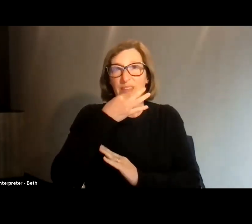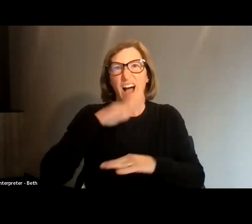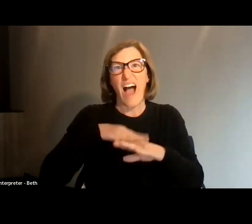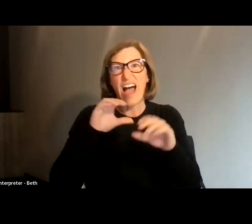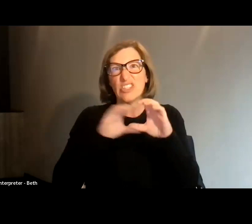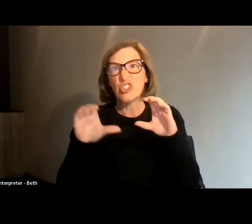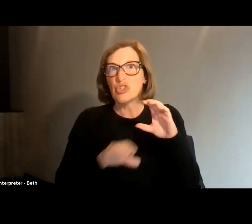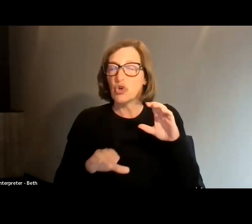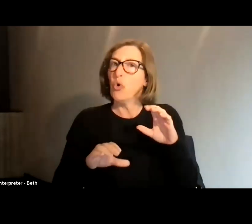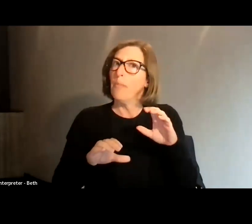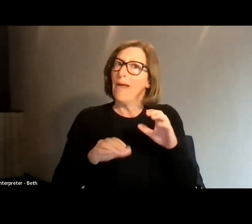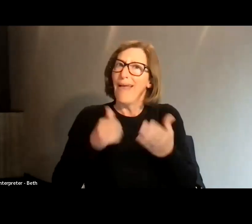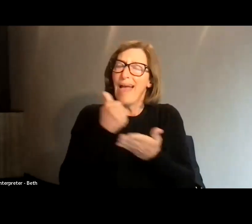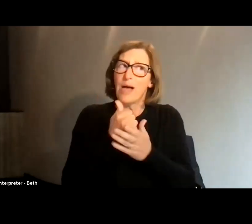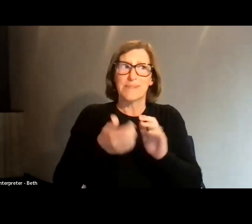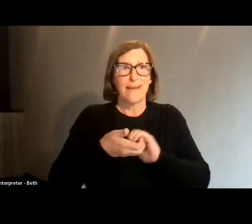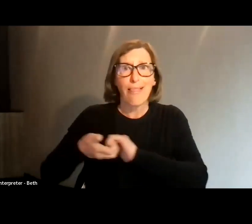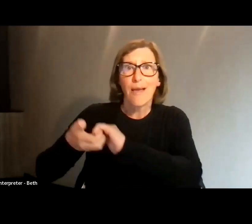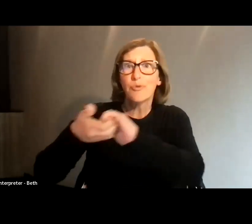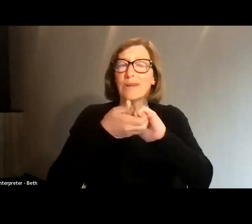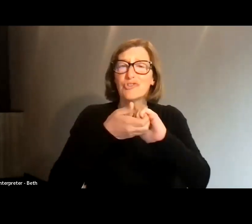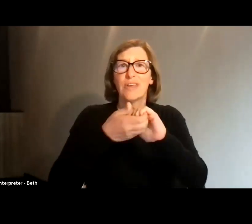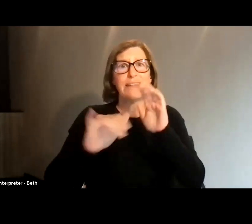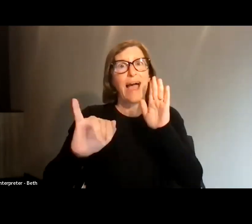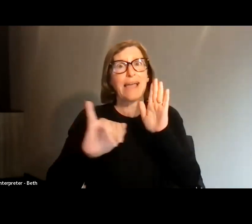fosters collaboration, as well as identifying and filling